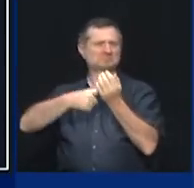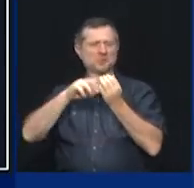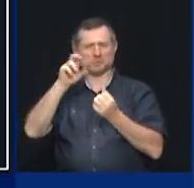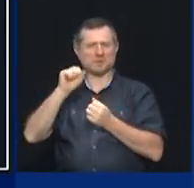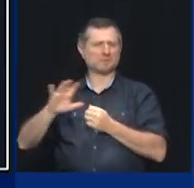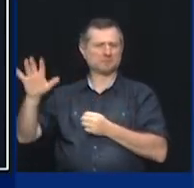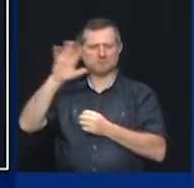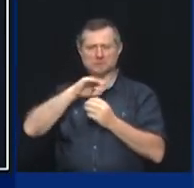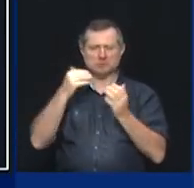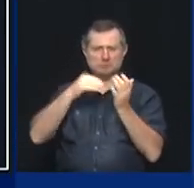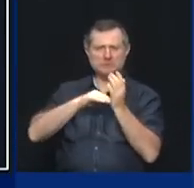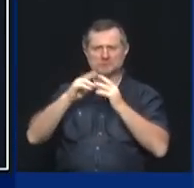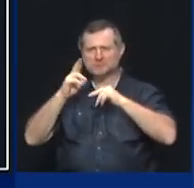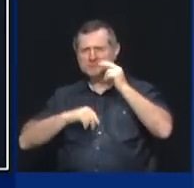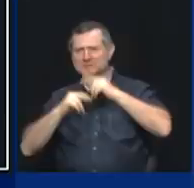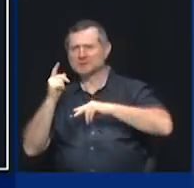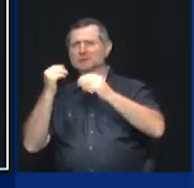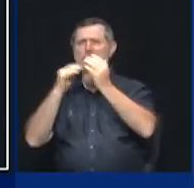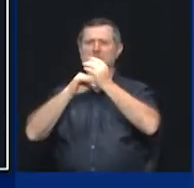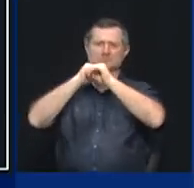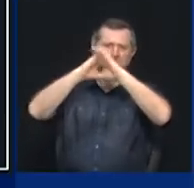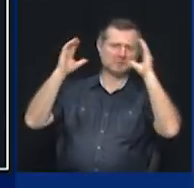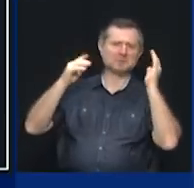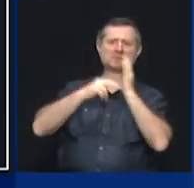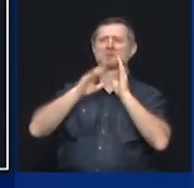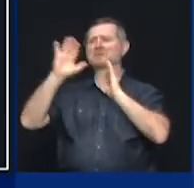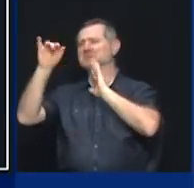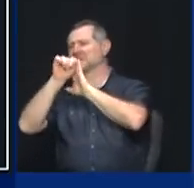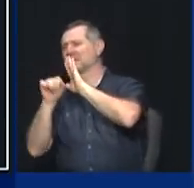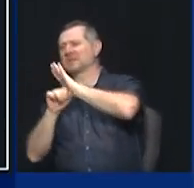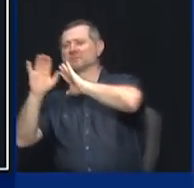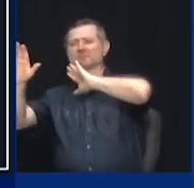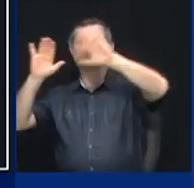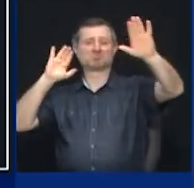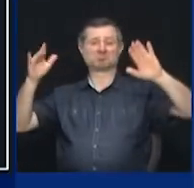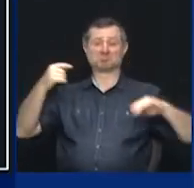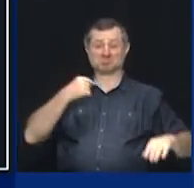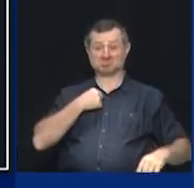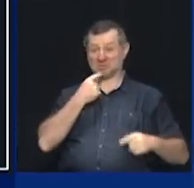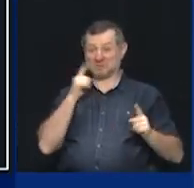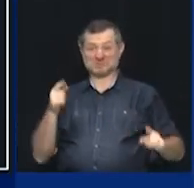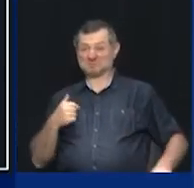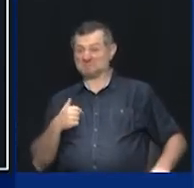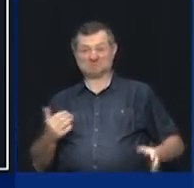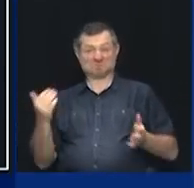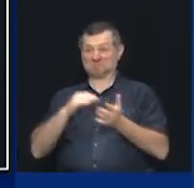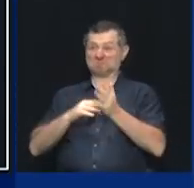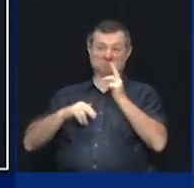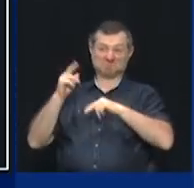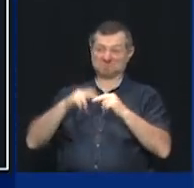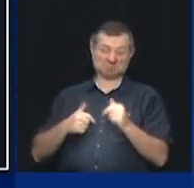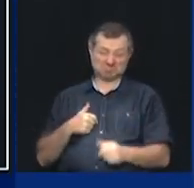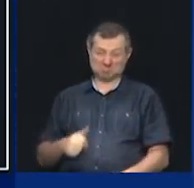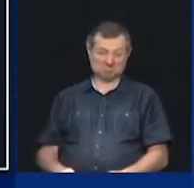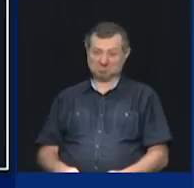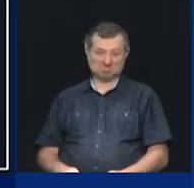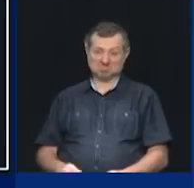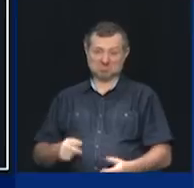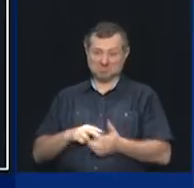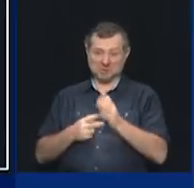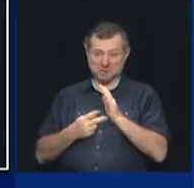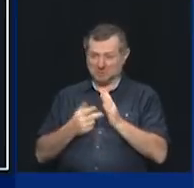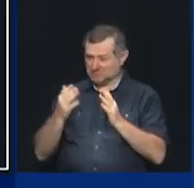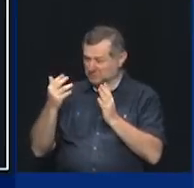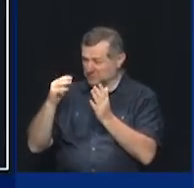rebuild, how do we rebuild. I said to them, I'm not going to rebuild. What does that mean, rebuild?